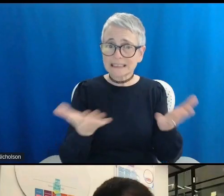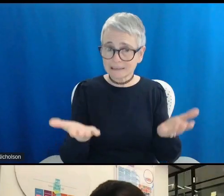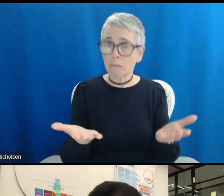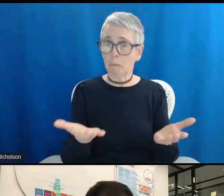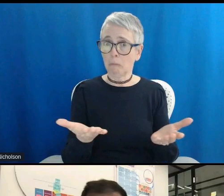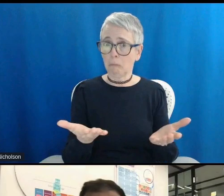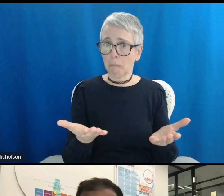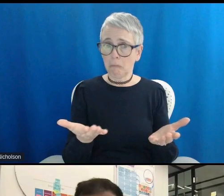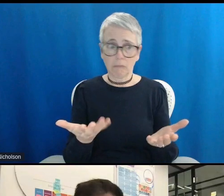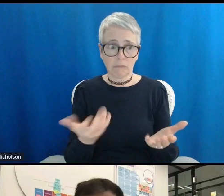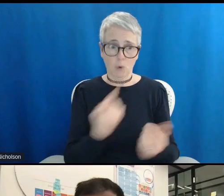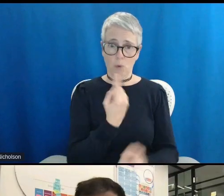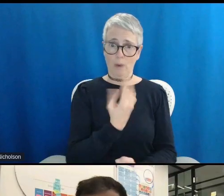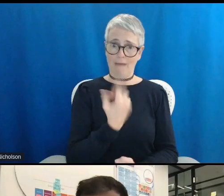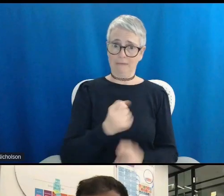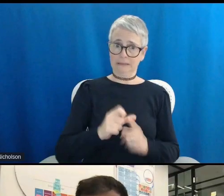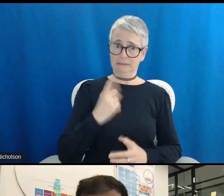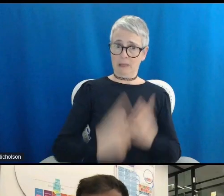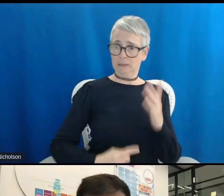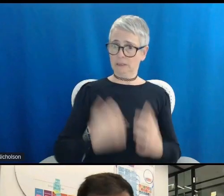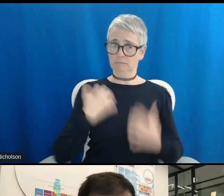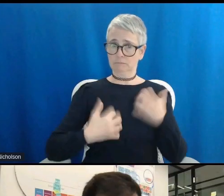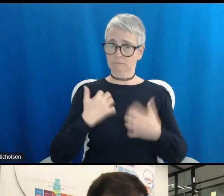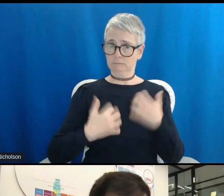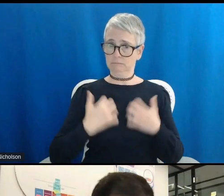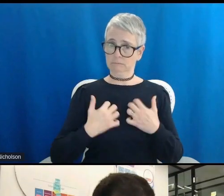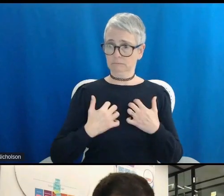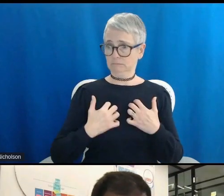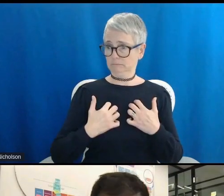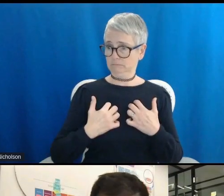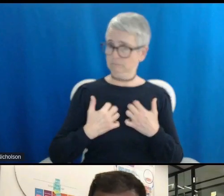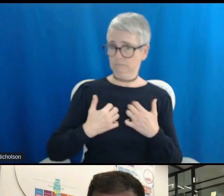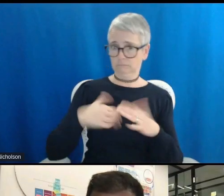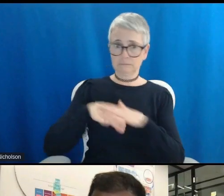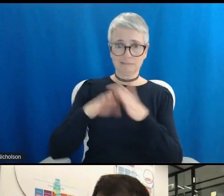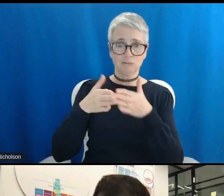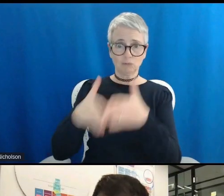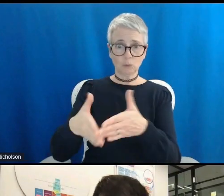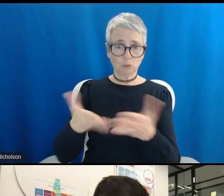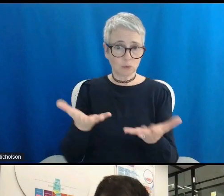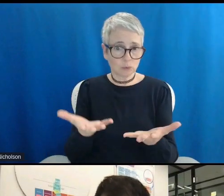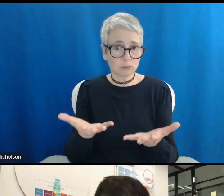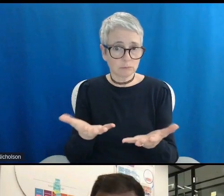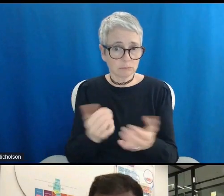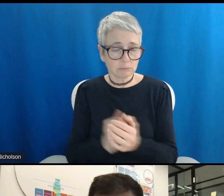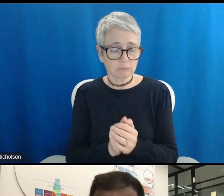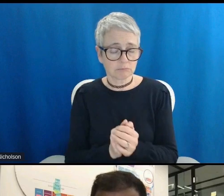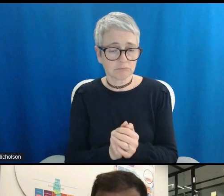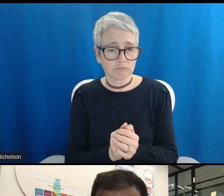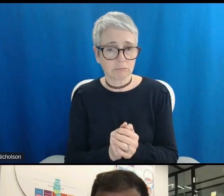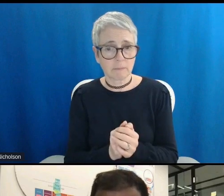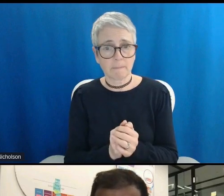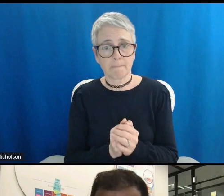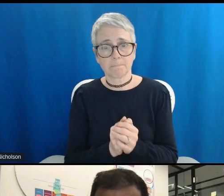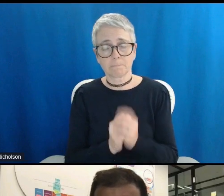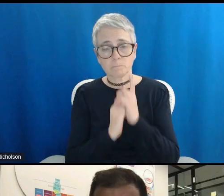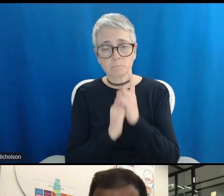disability or a certain disability group might be more inclined to go down that route.